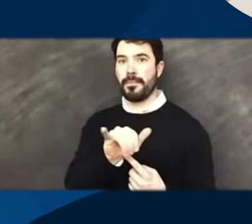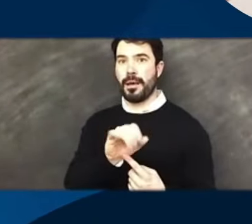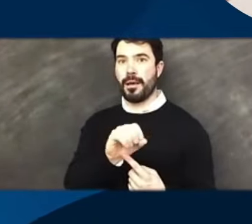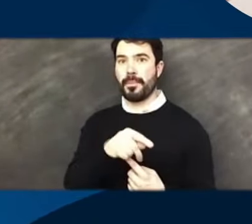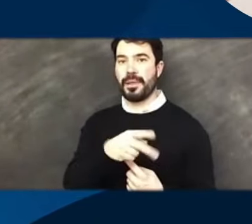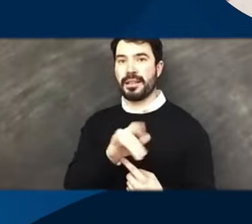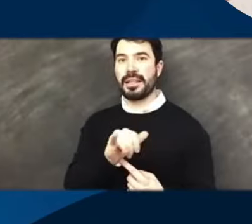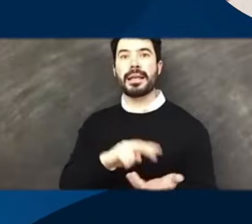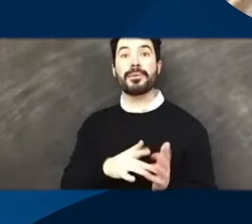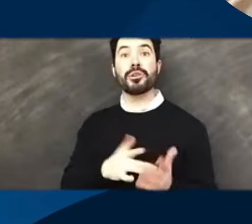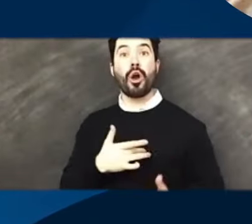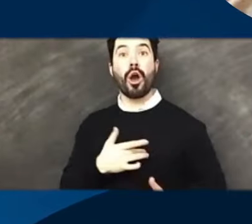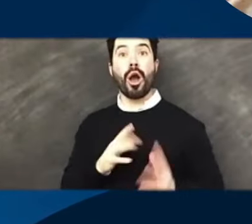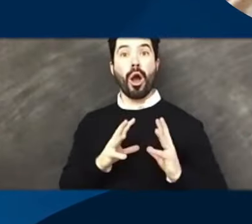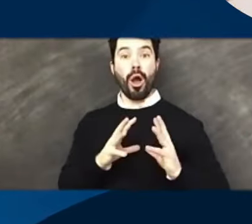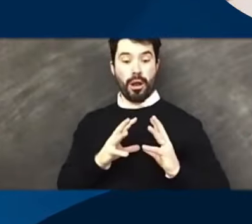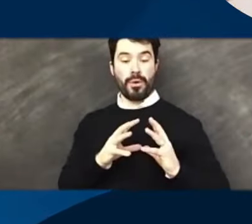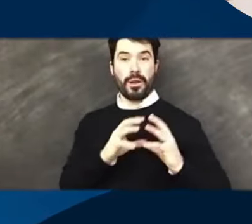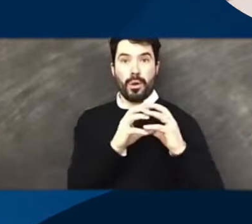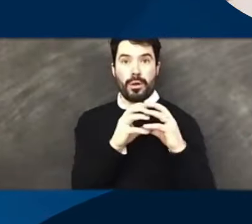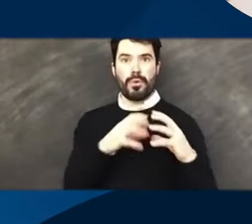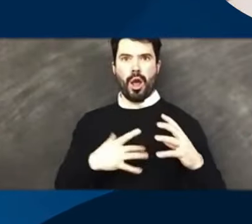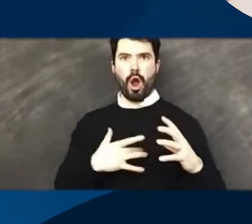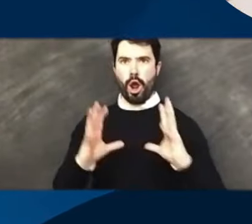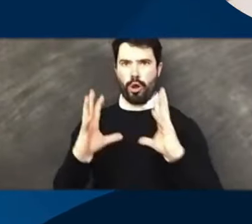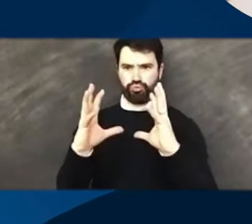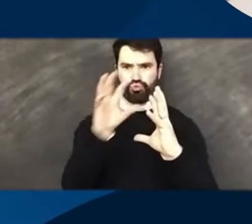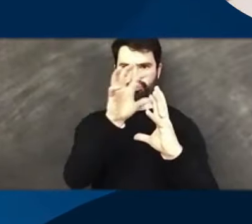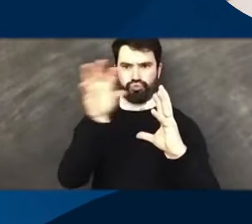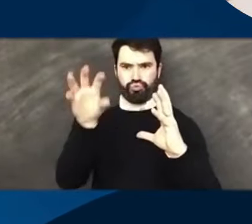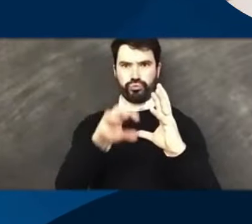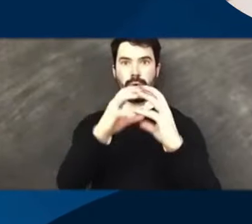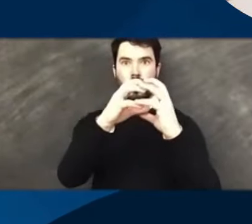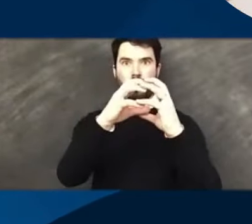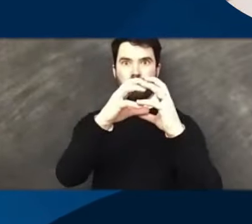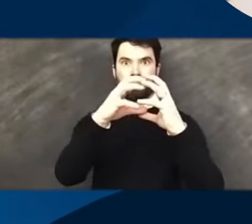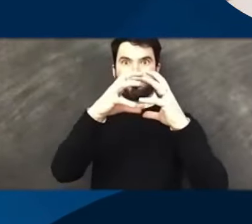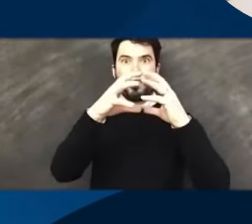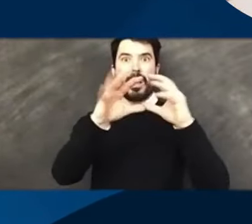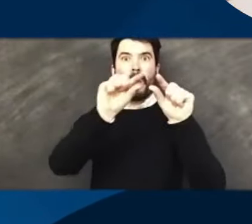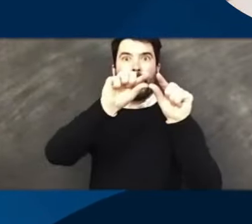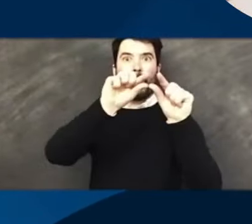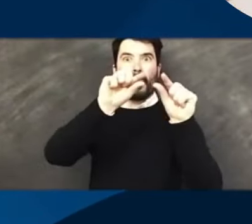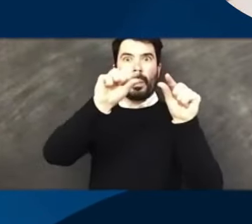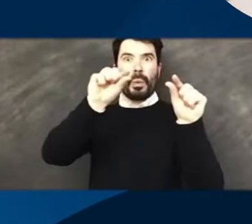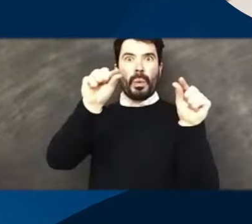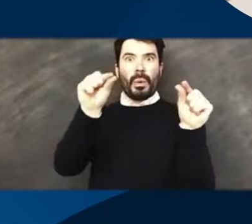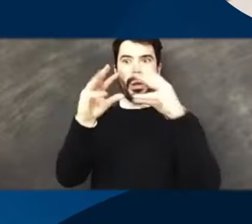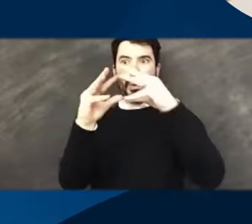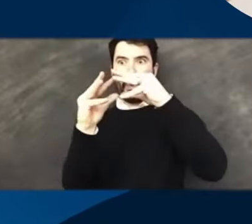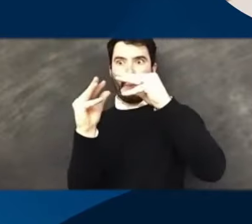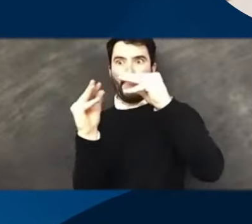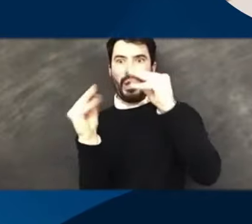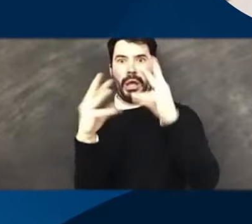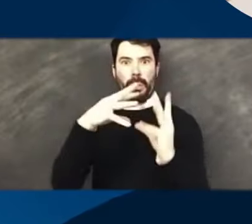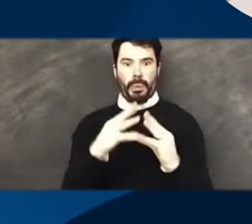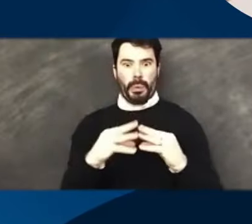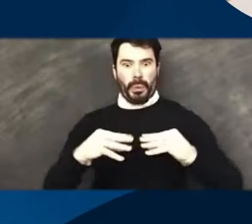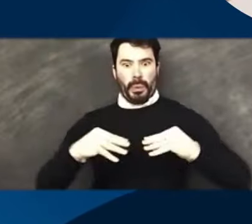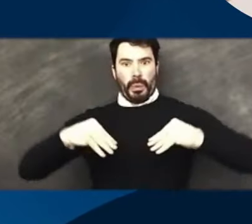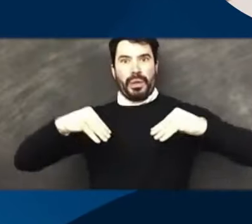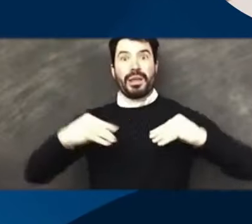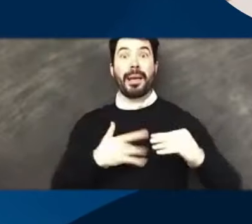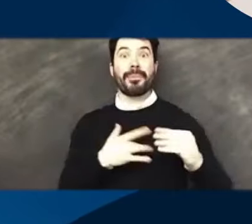bigger, the chamber sizes become bigger, but the walls themselves actually thin out and the squeeze function of the heart